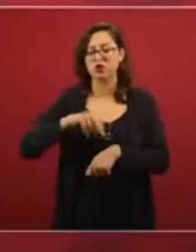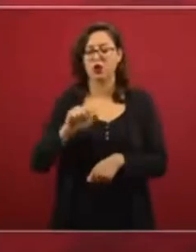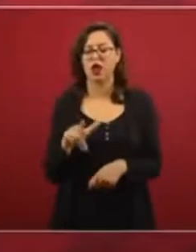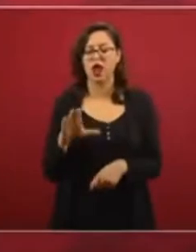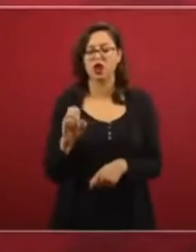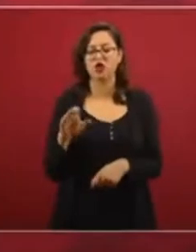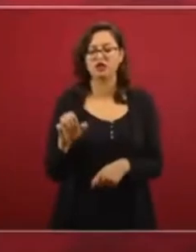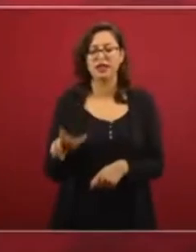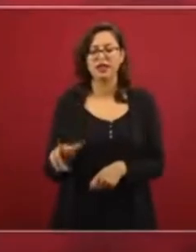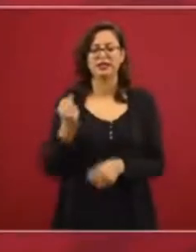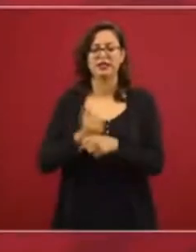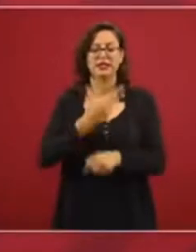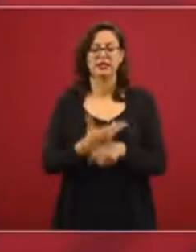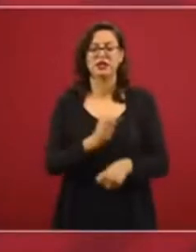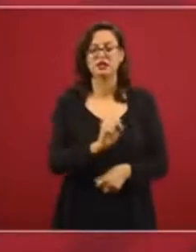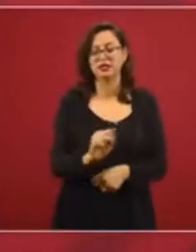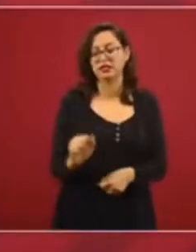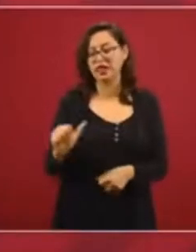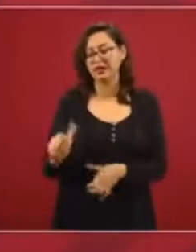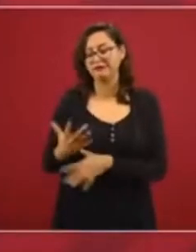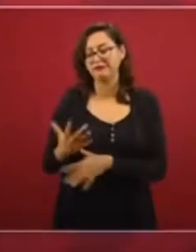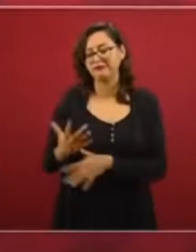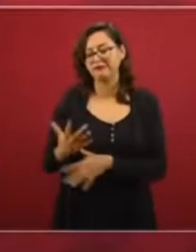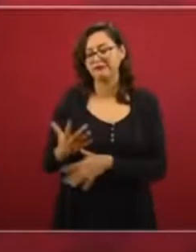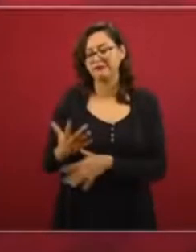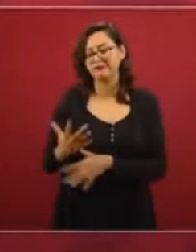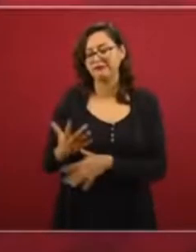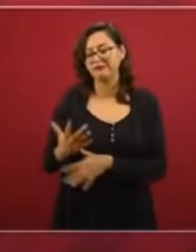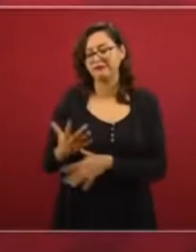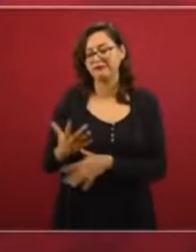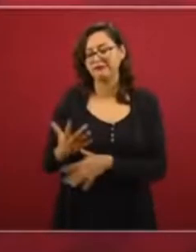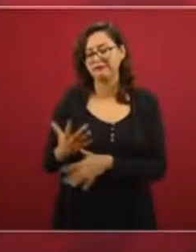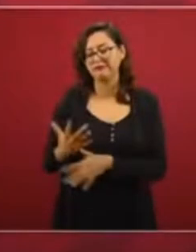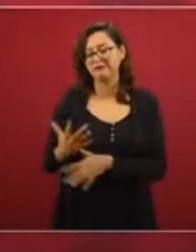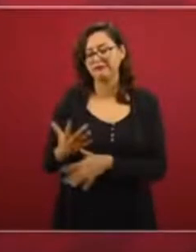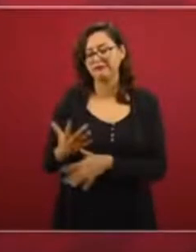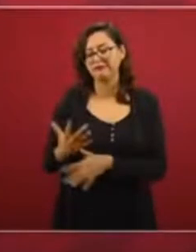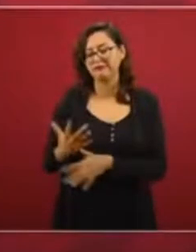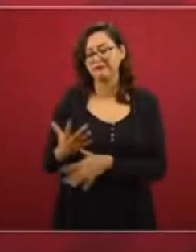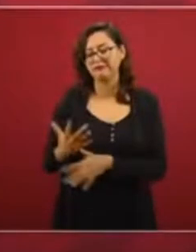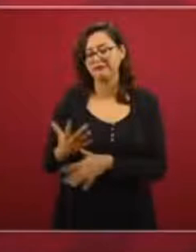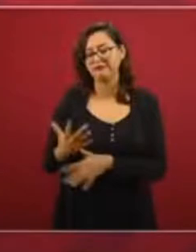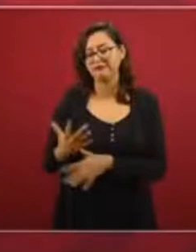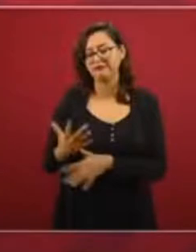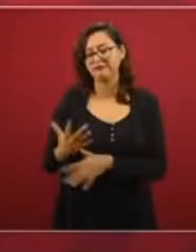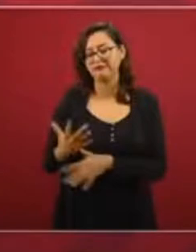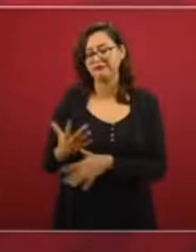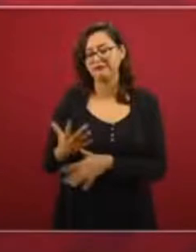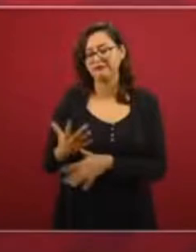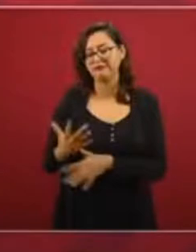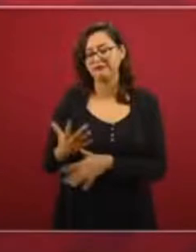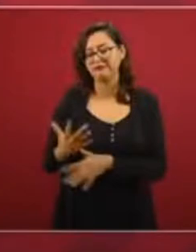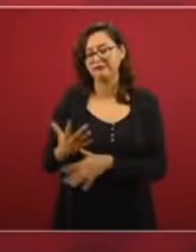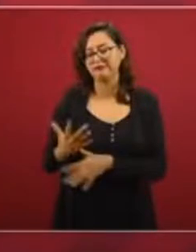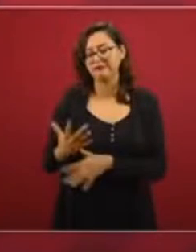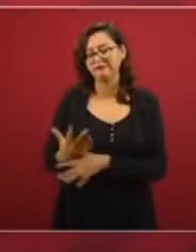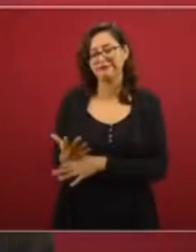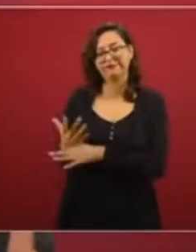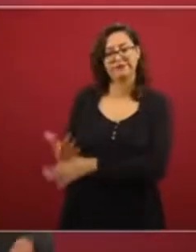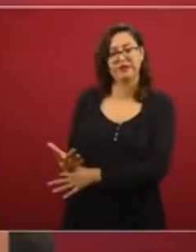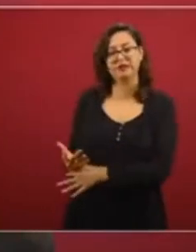es ¿cuál es el estado de salud de nuestra población? And one of the most important things is what is the state of health of our